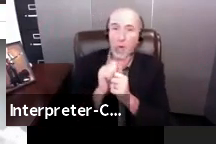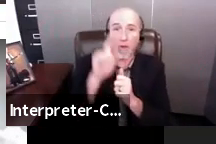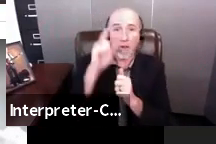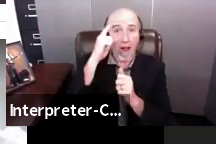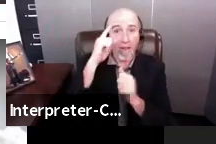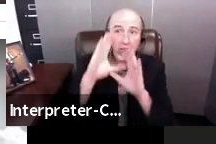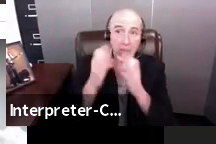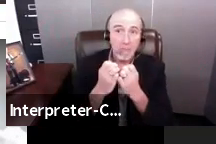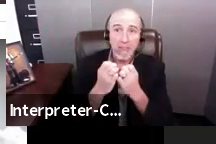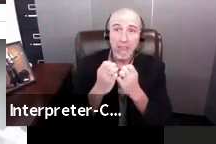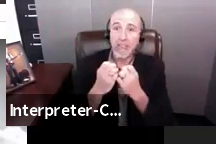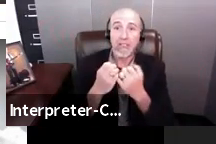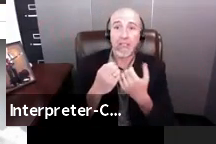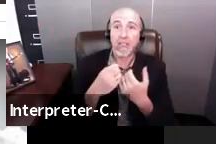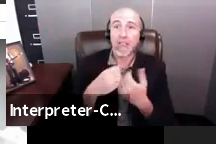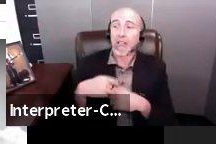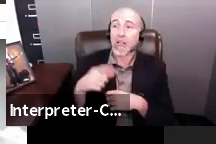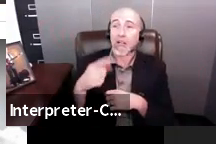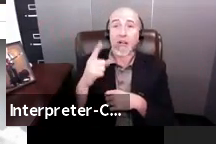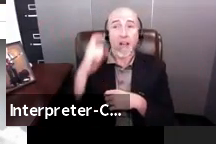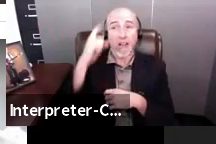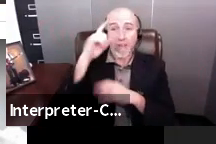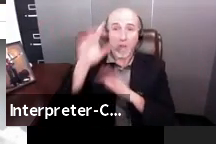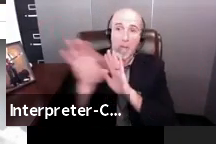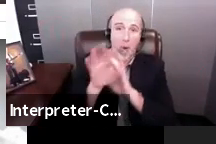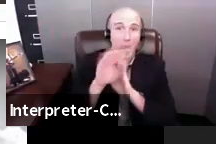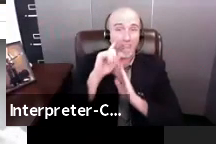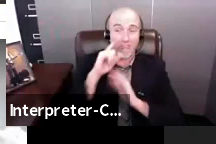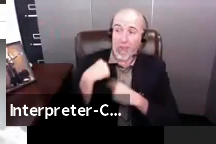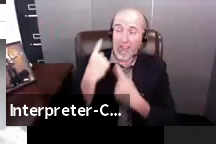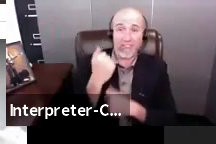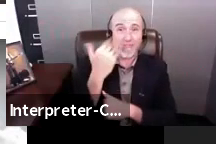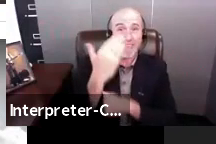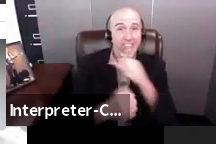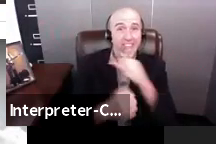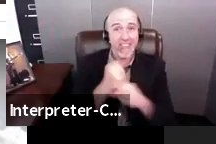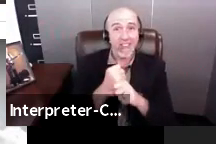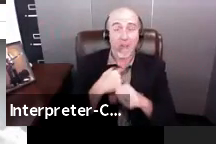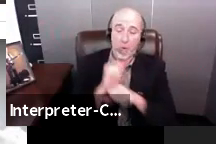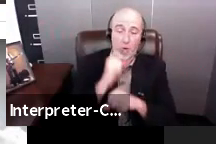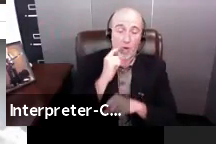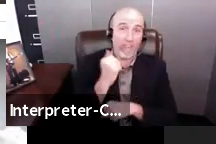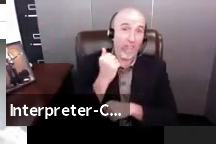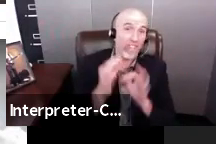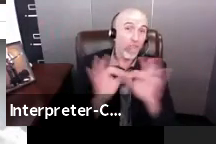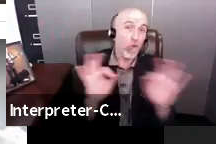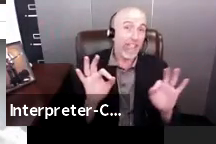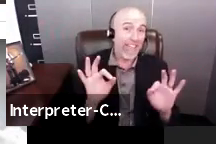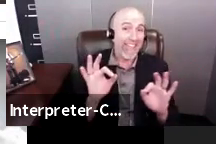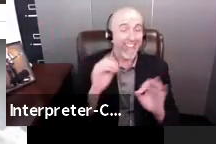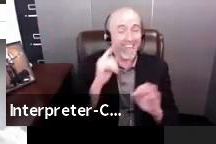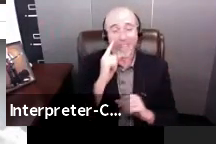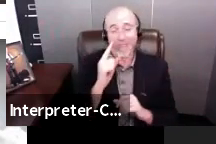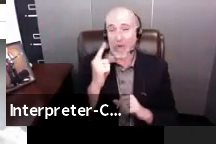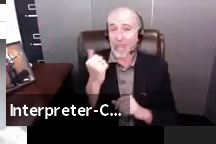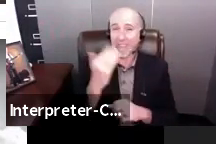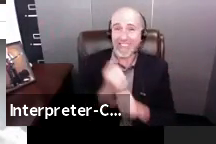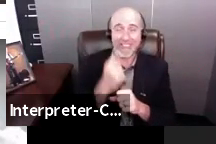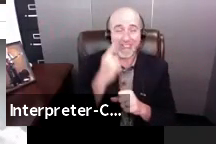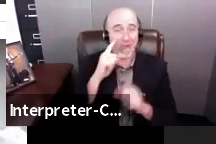committees, the gubernatorial appointments for the last 15 years. So I've been working for free for 15 years for the good people of the great state of